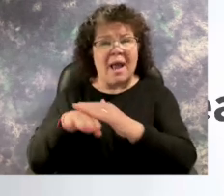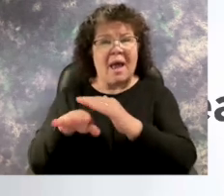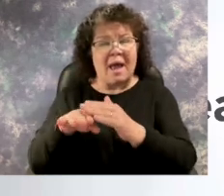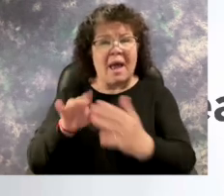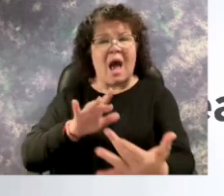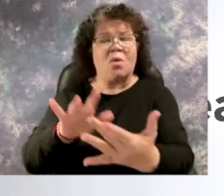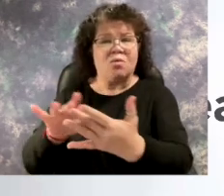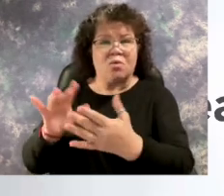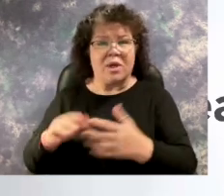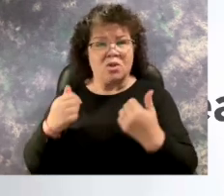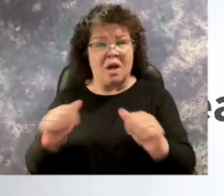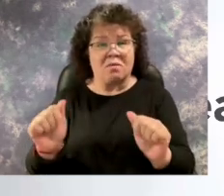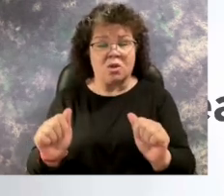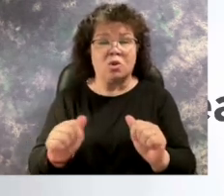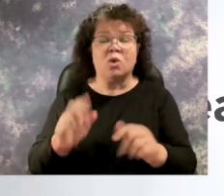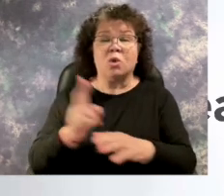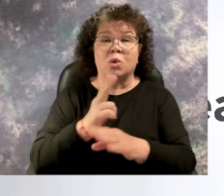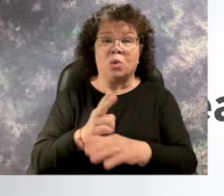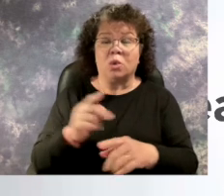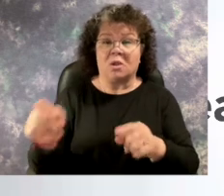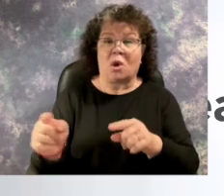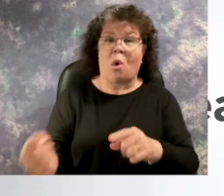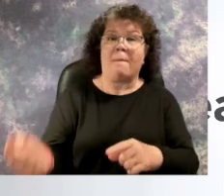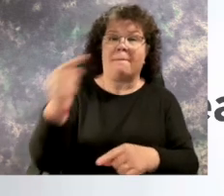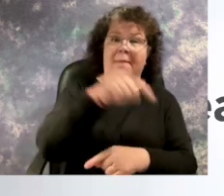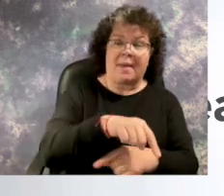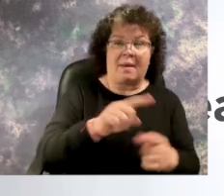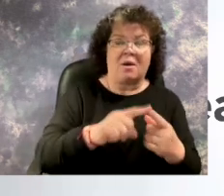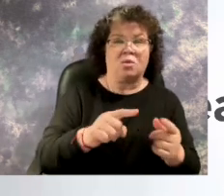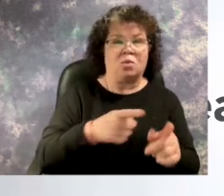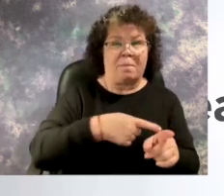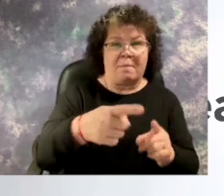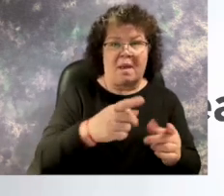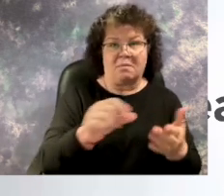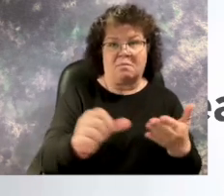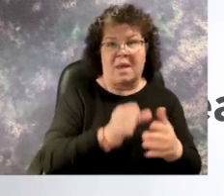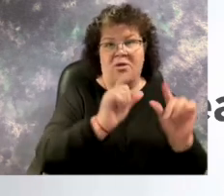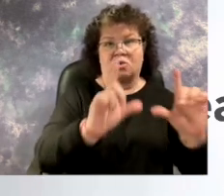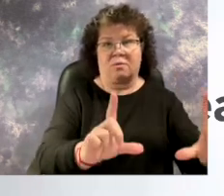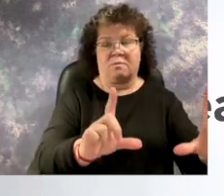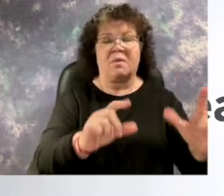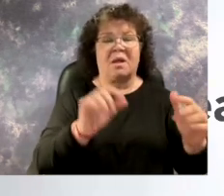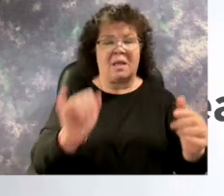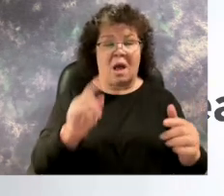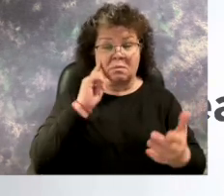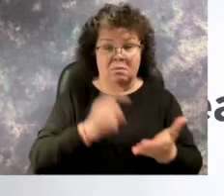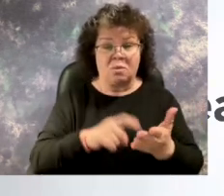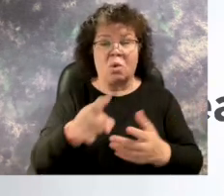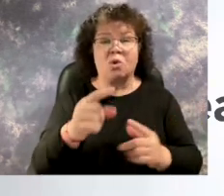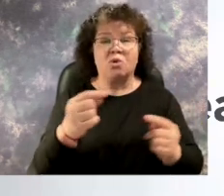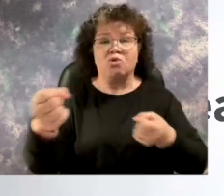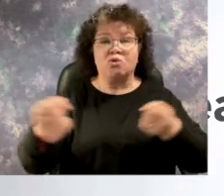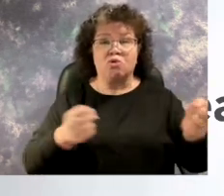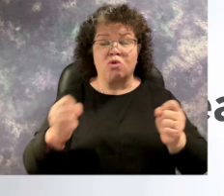Use the back button to return to the main page. Now, click the truck icon.